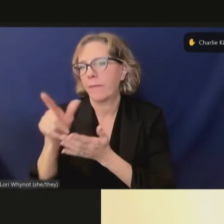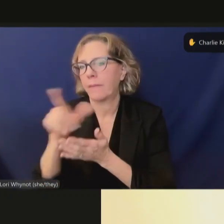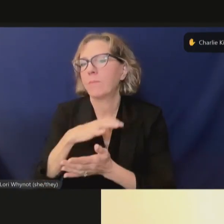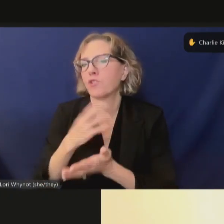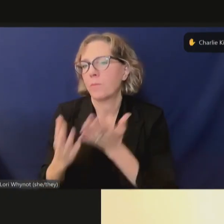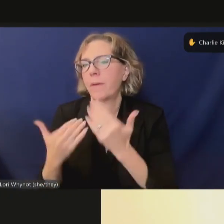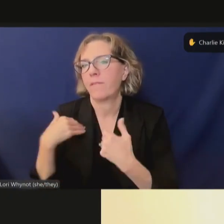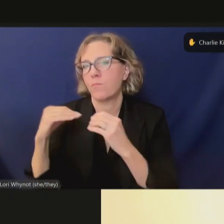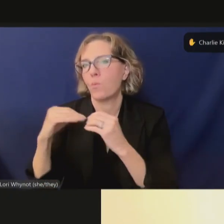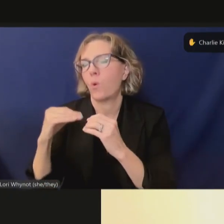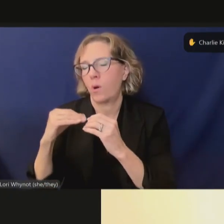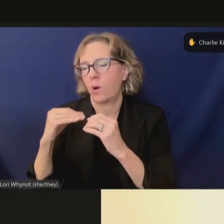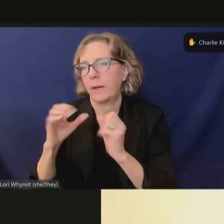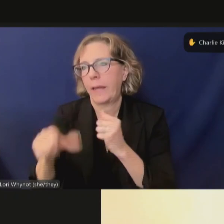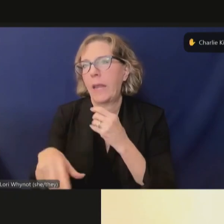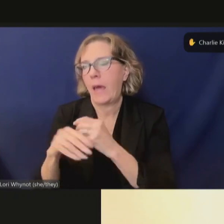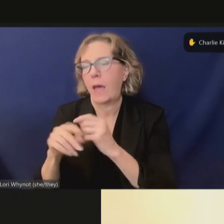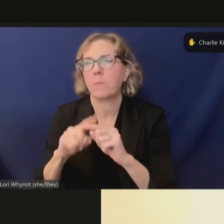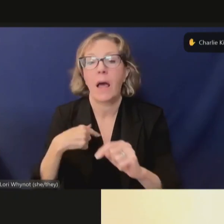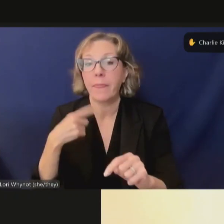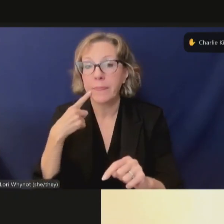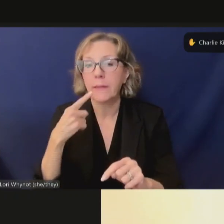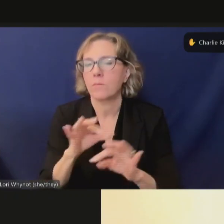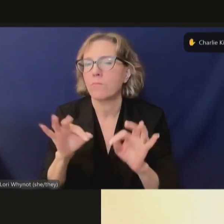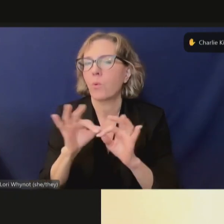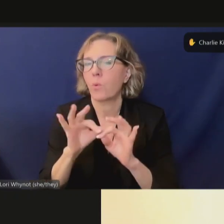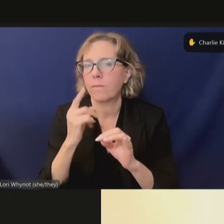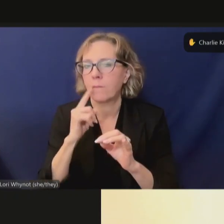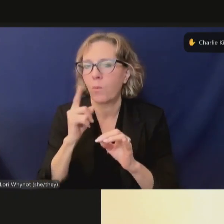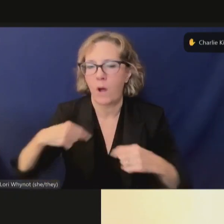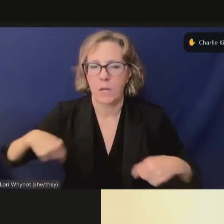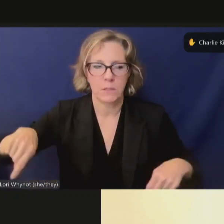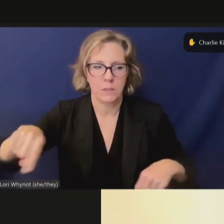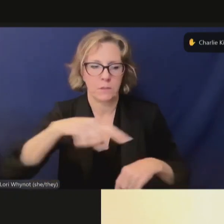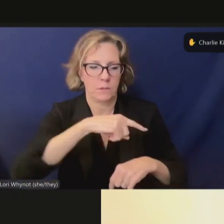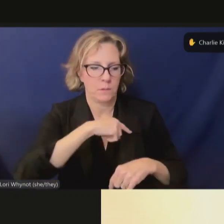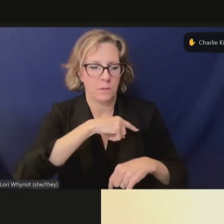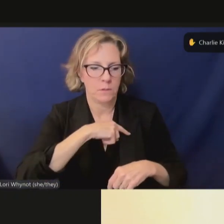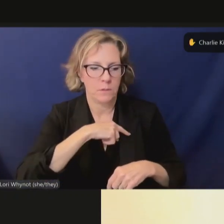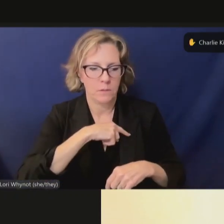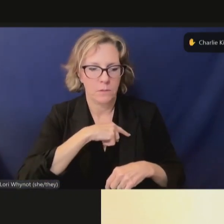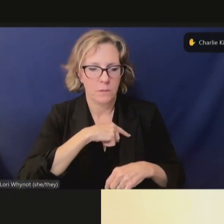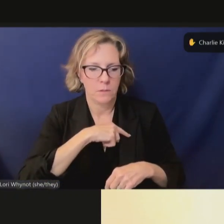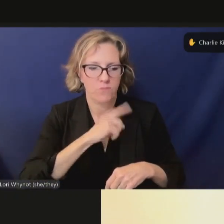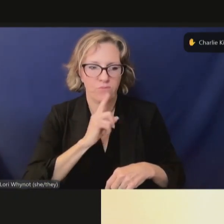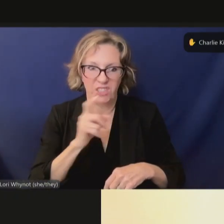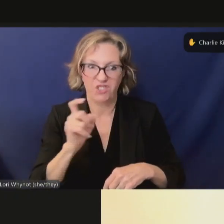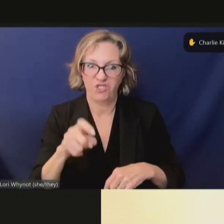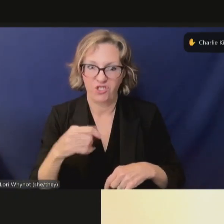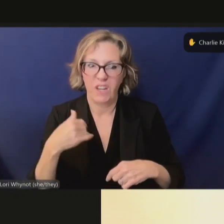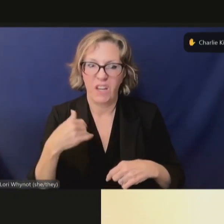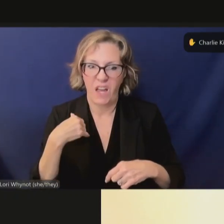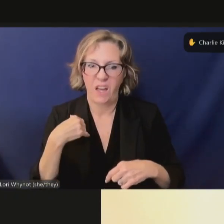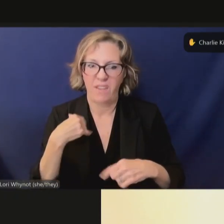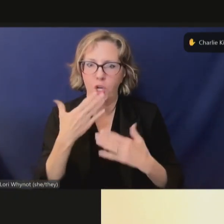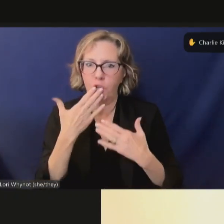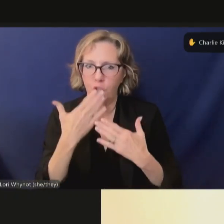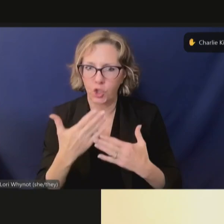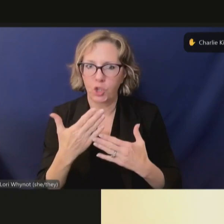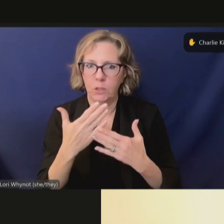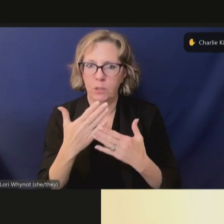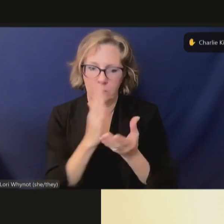more detail to add, but I think it would behoove us to have a comprehensive index of what's